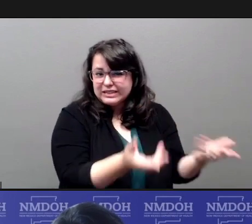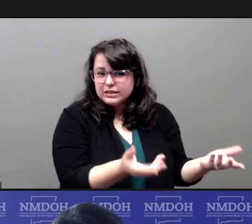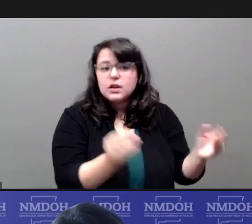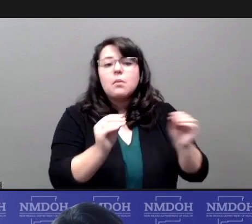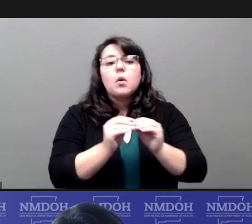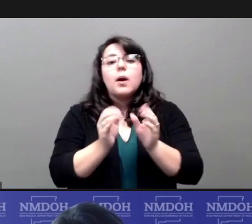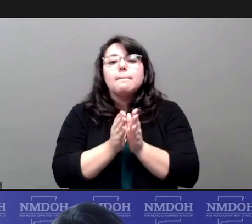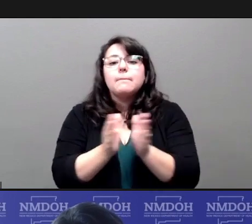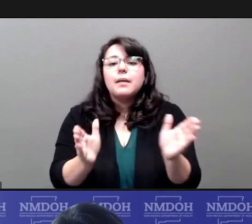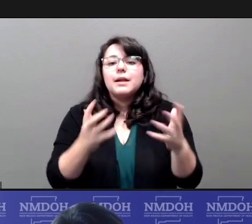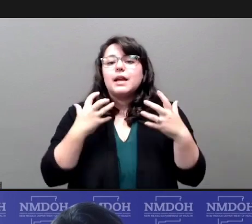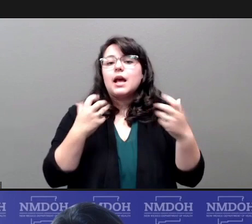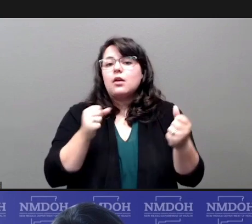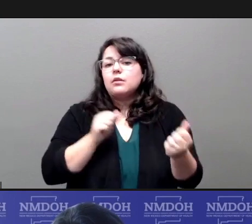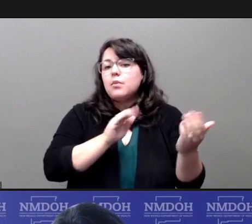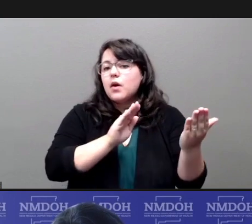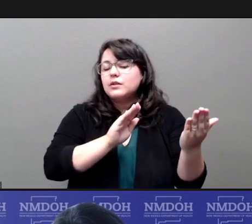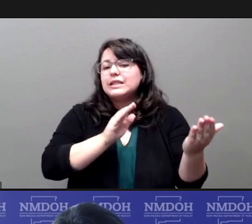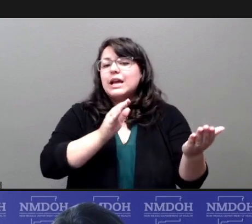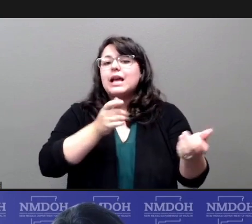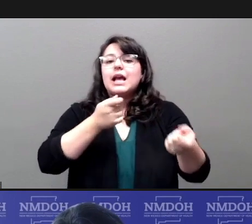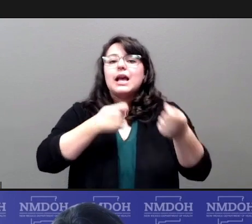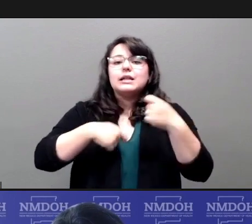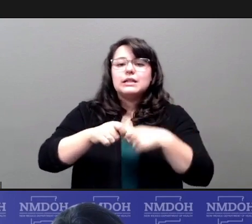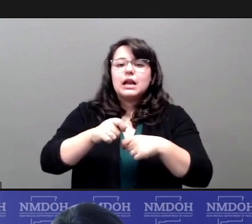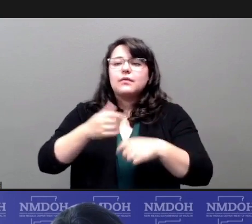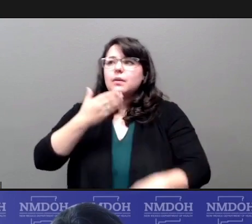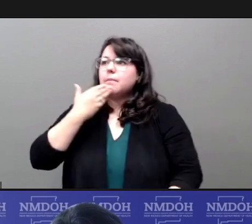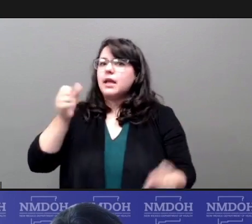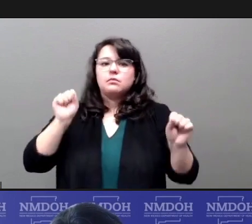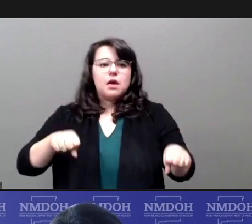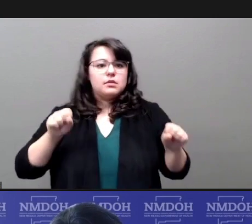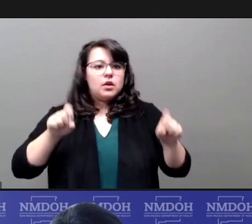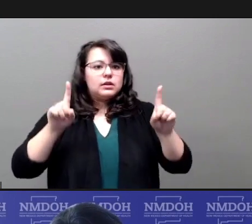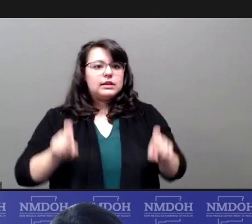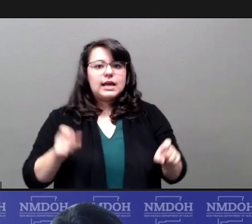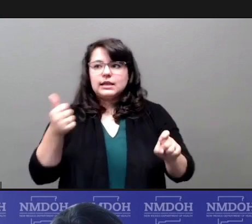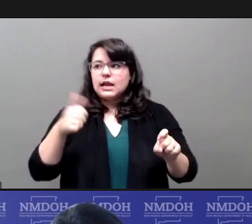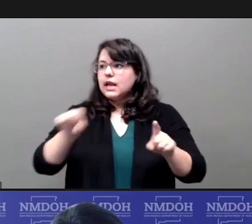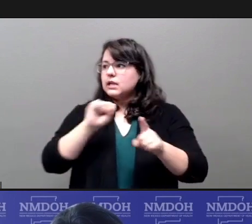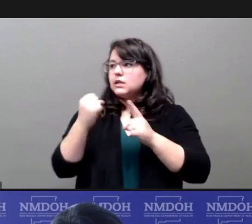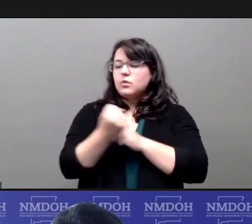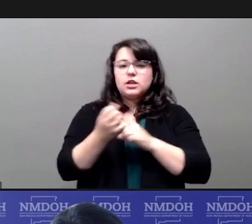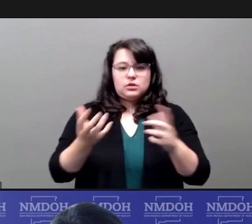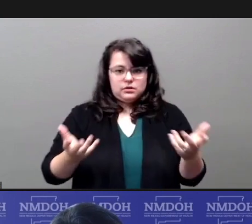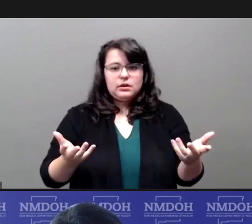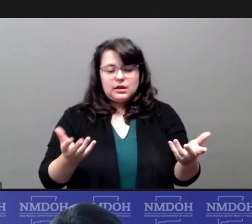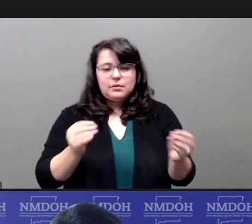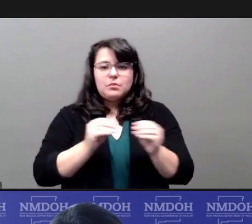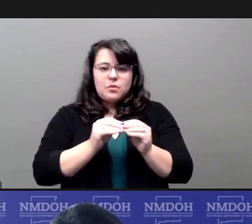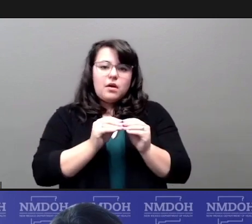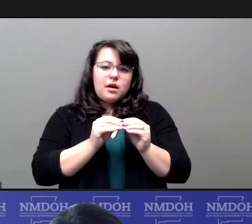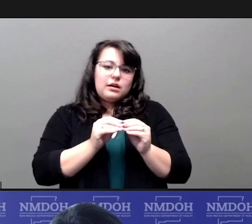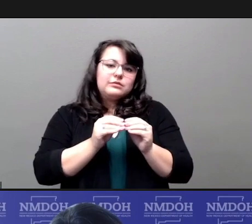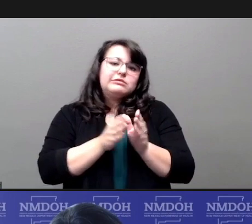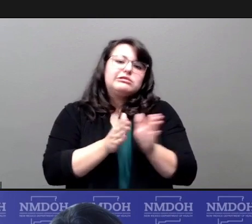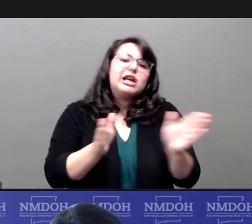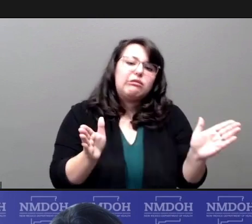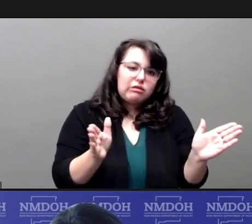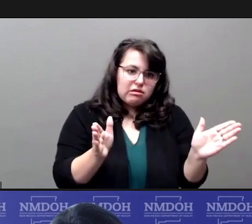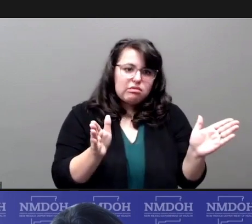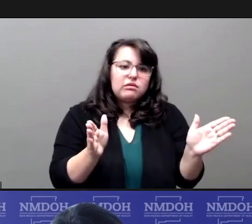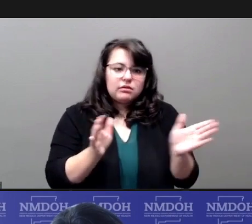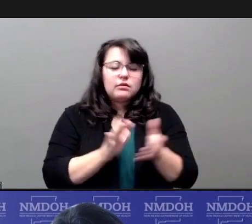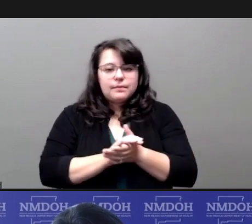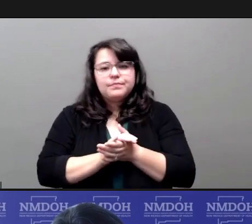approach, but rather than what's the absolute best possible test in any given situation for me. And so people